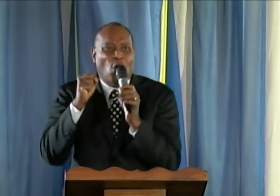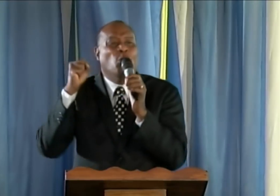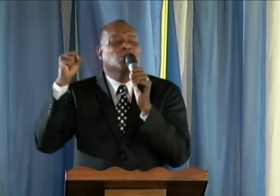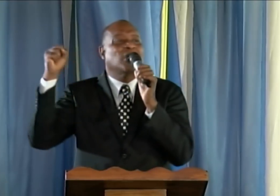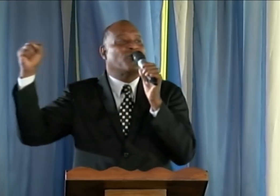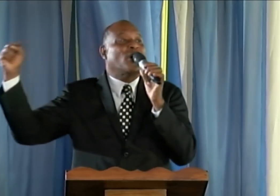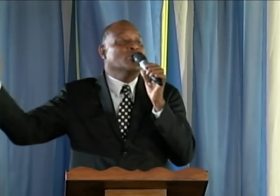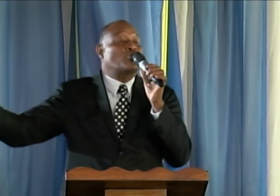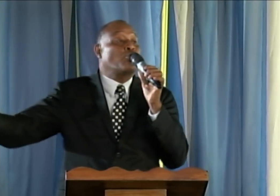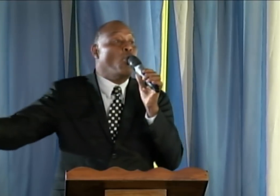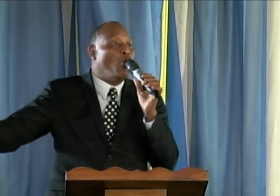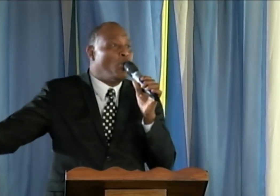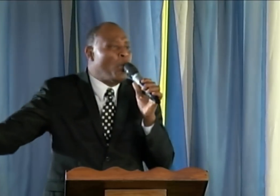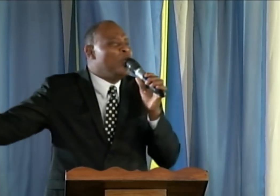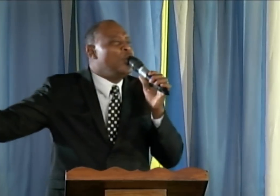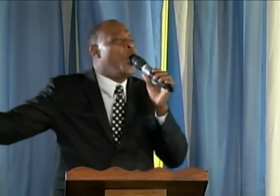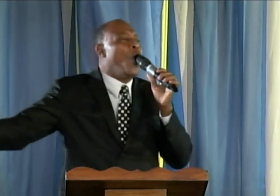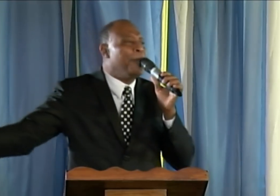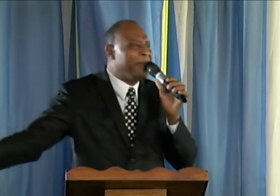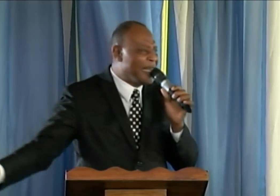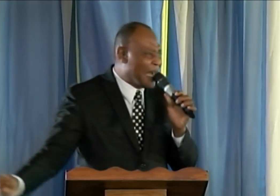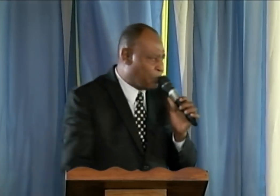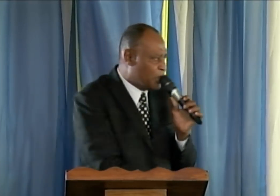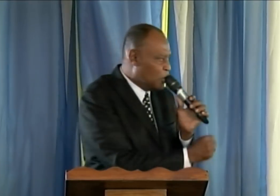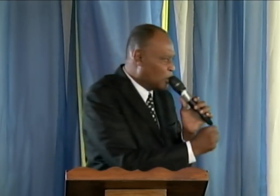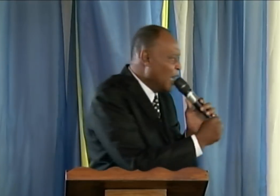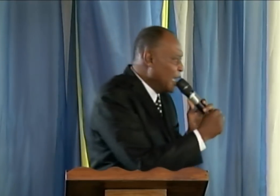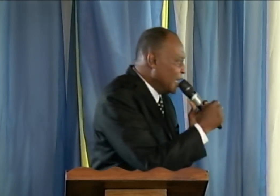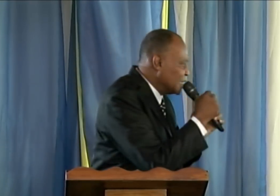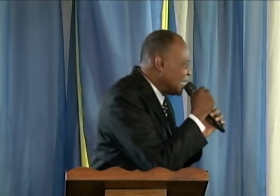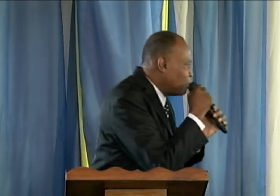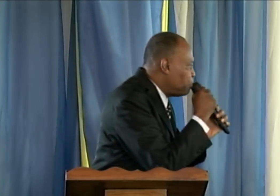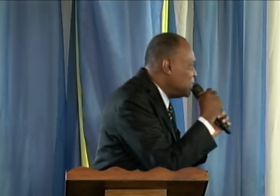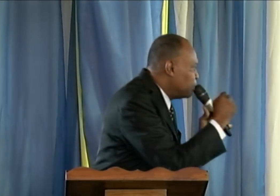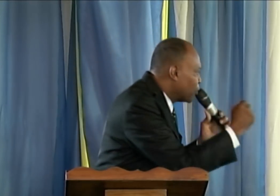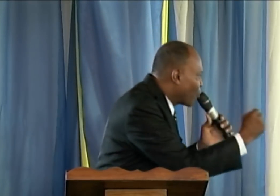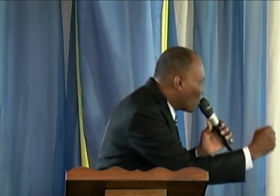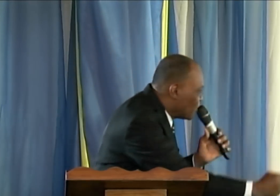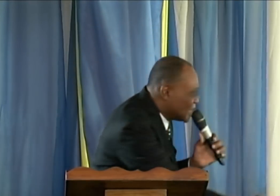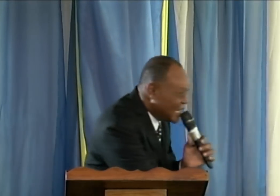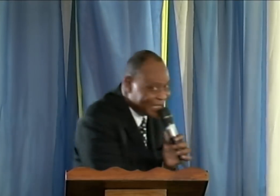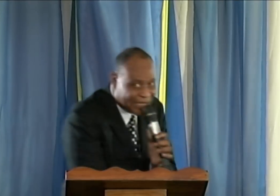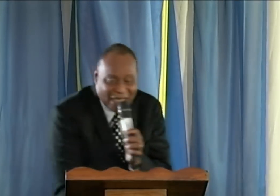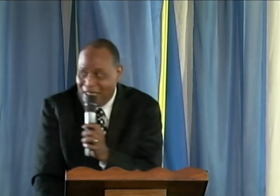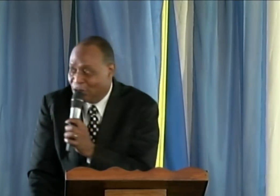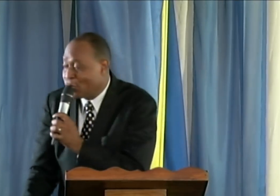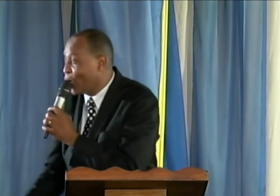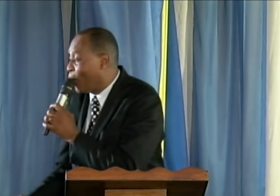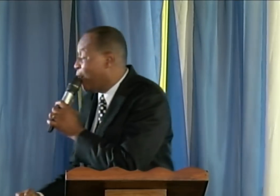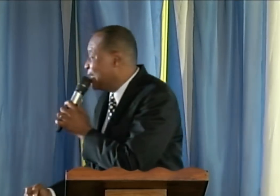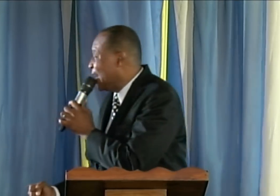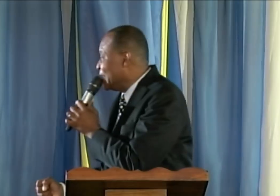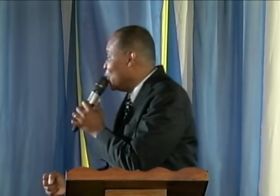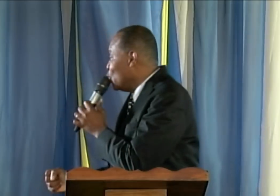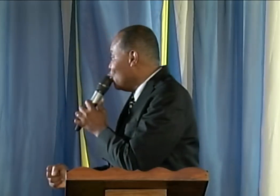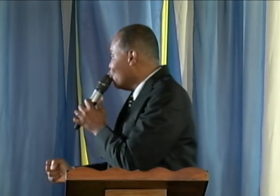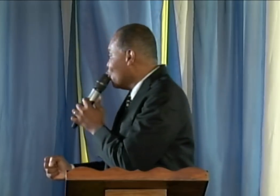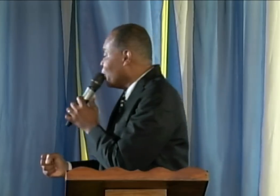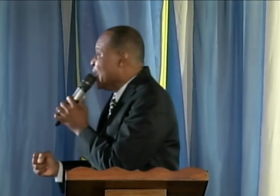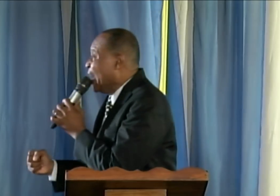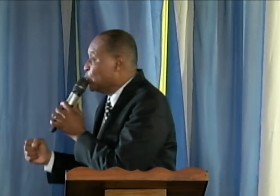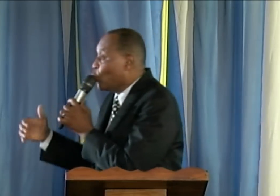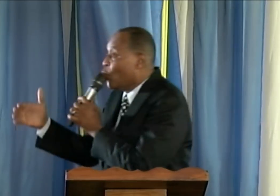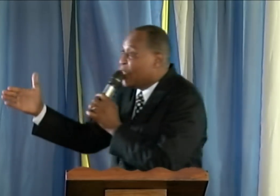just out of control, what normally happens is that people gravitate to the God that they